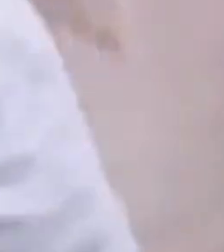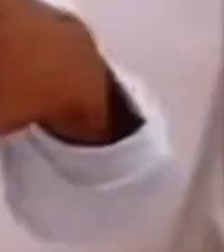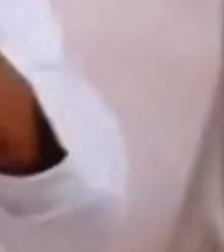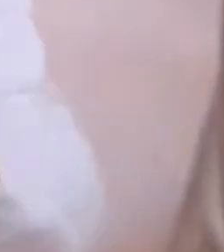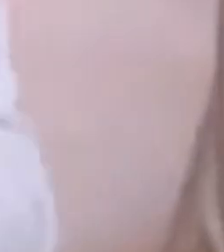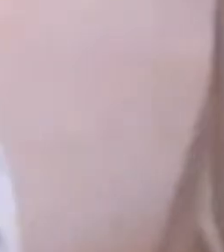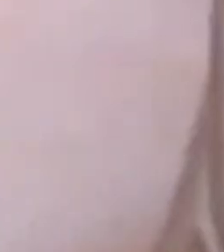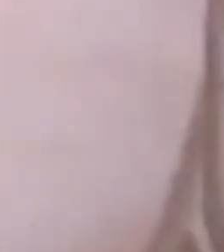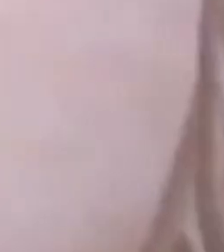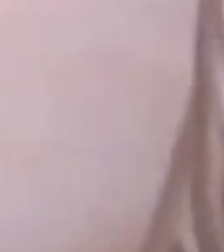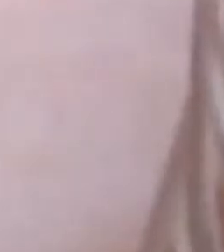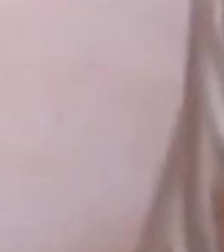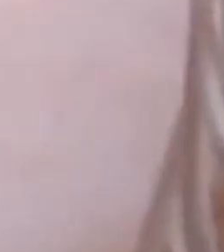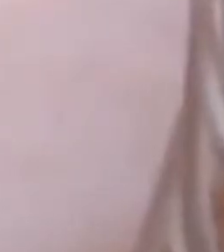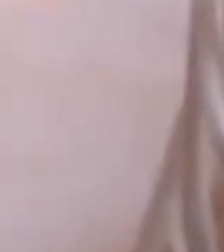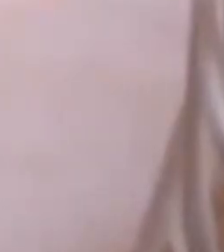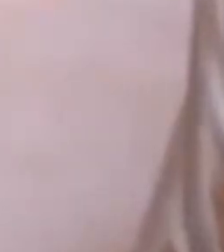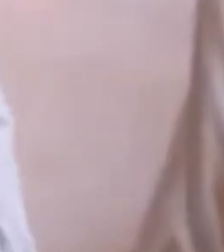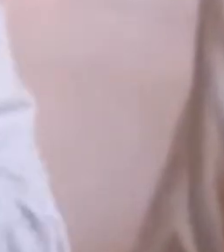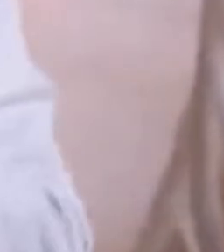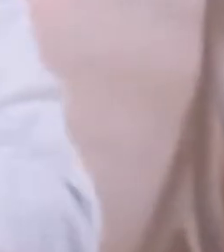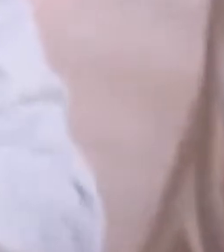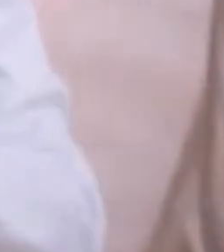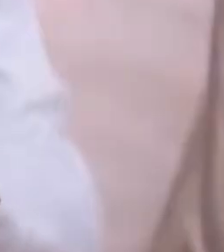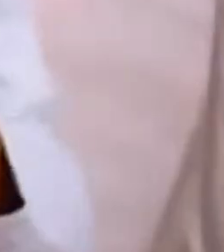fool, when I'm a